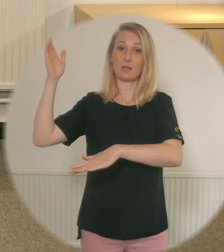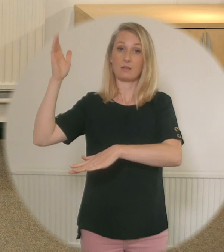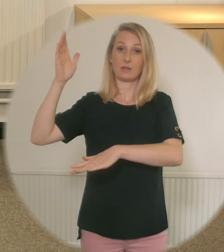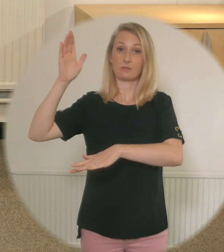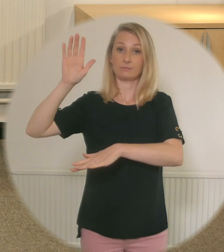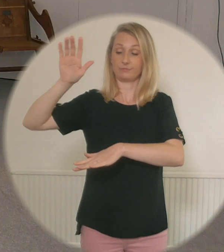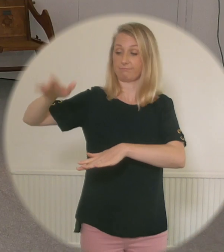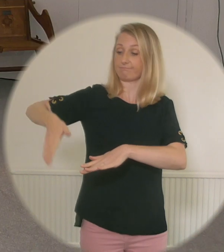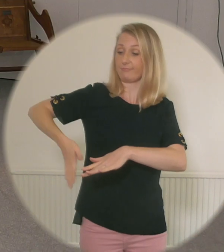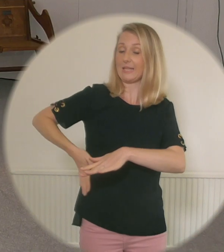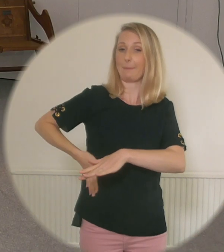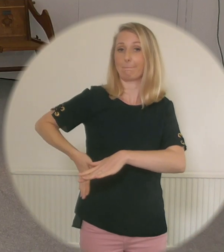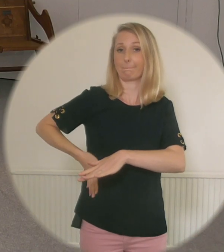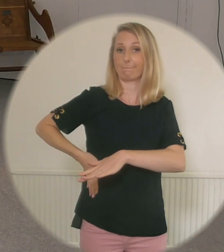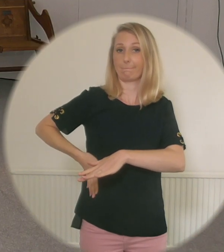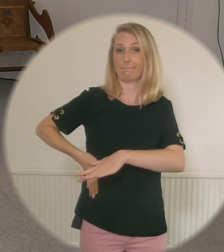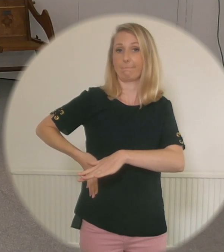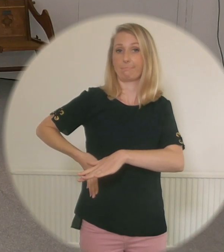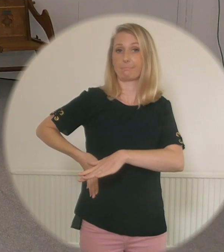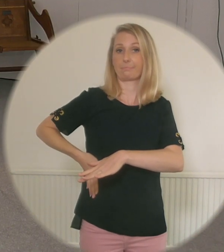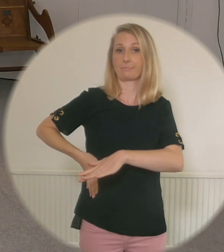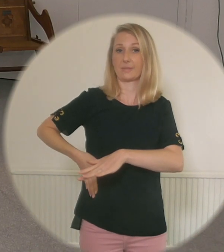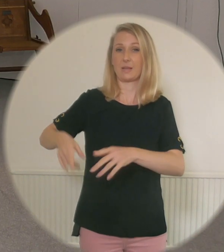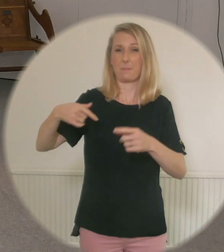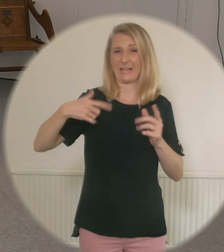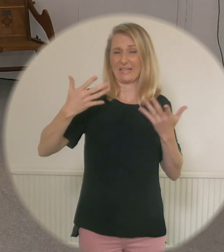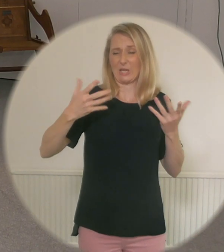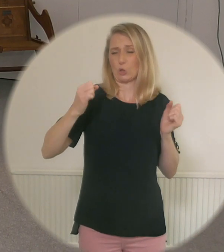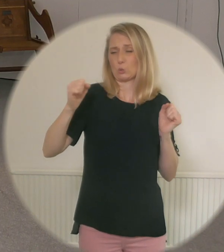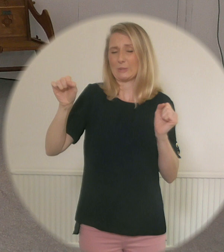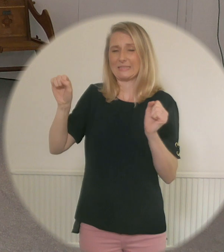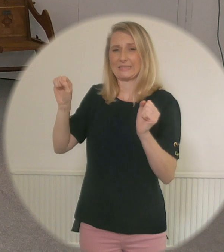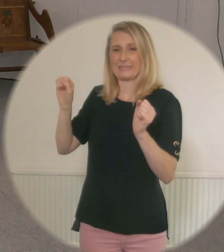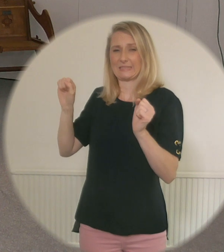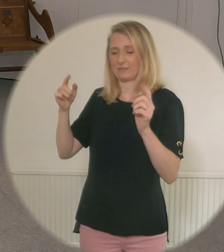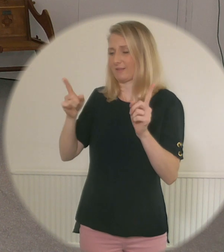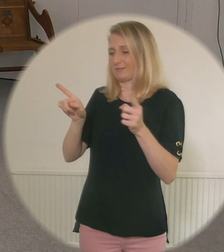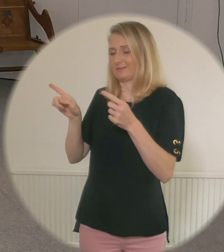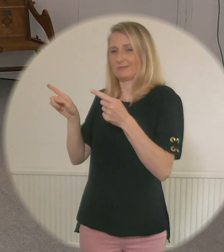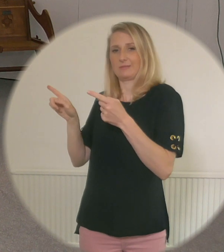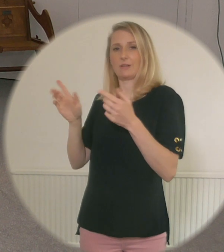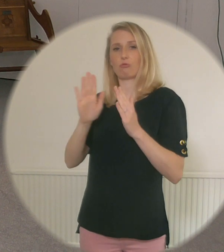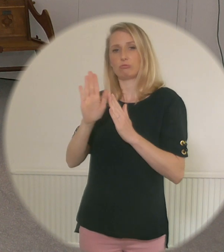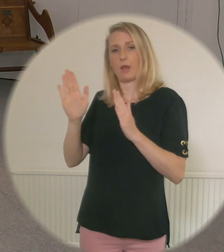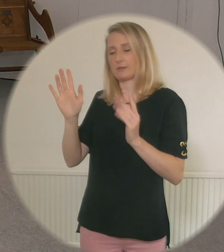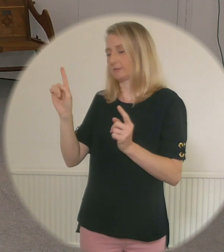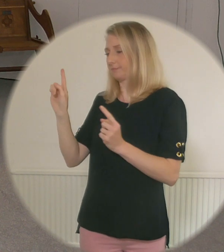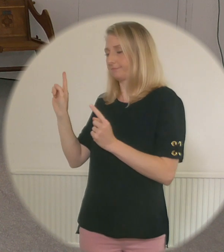my right hip, and I'm going to twist towards the right.